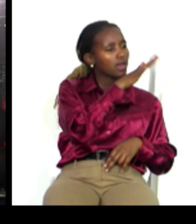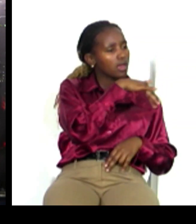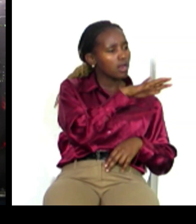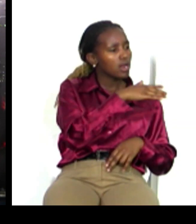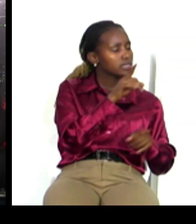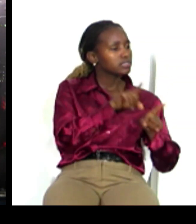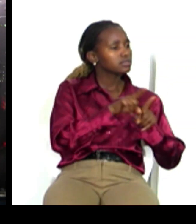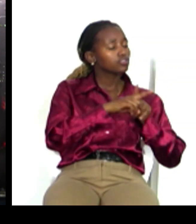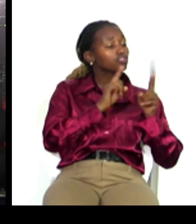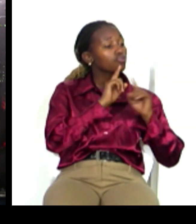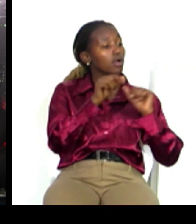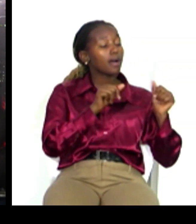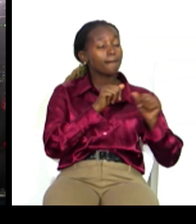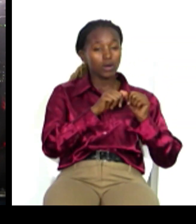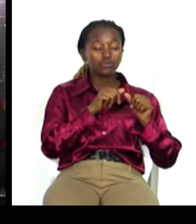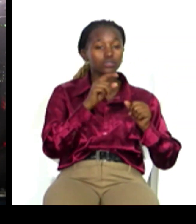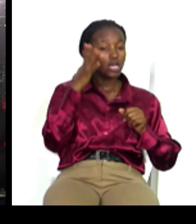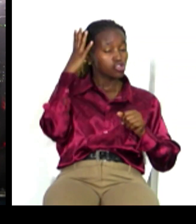Somali factor. Yeah.